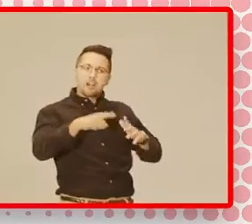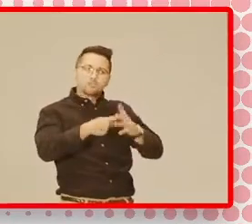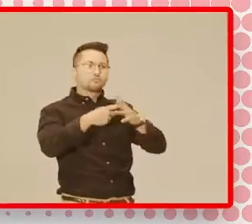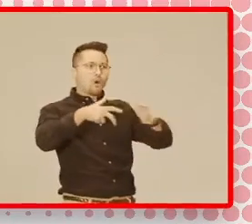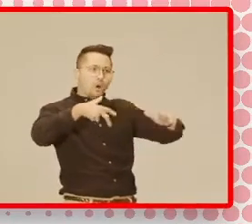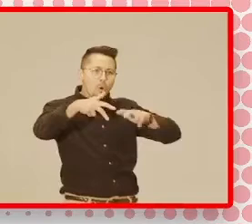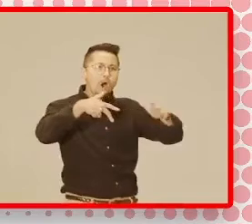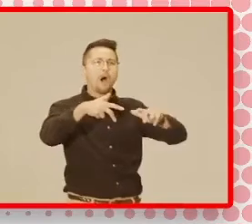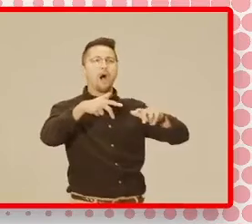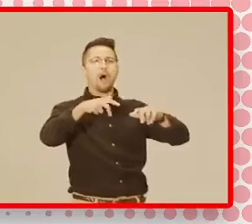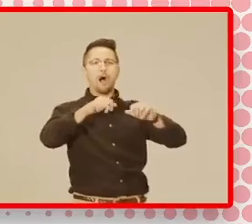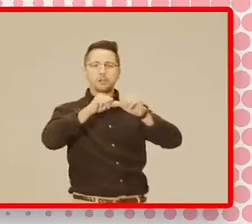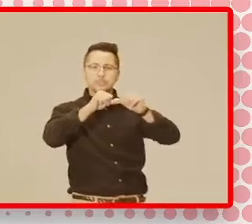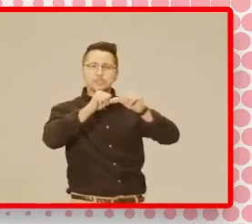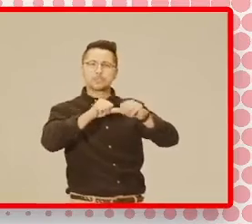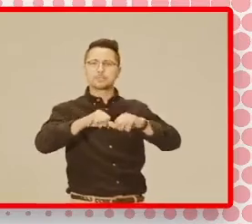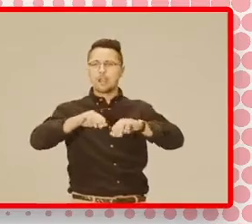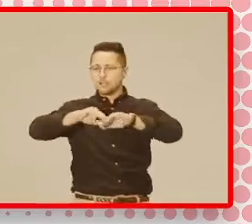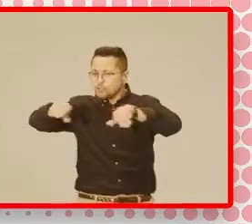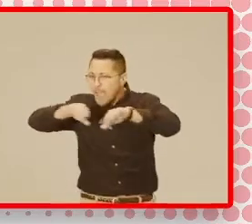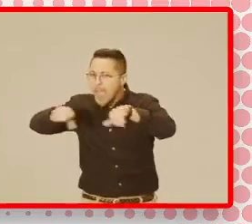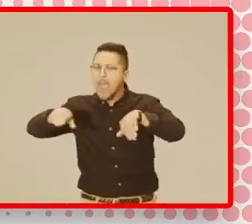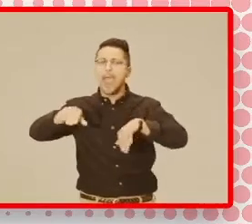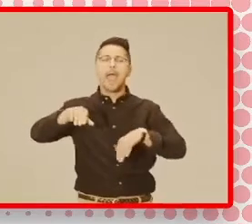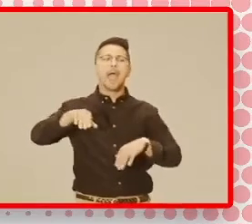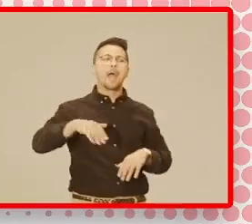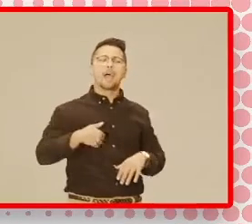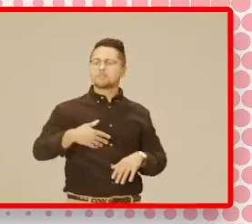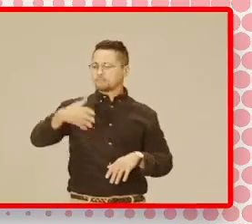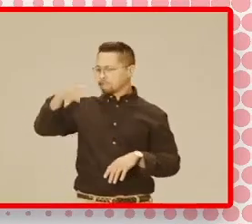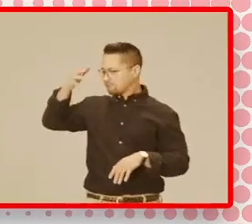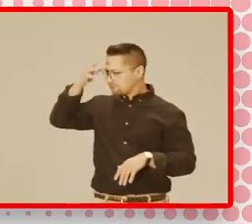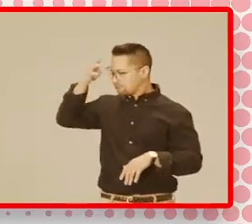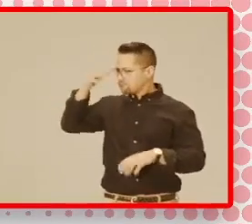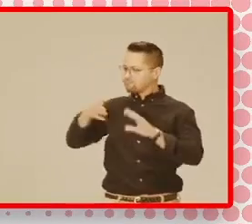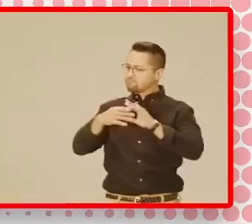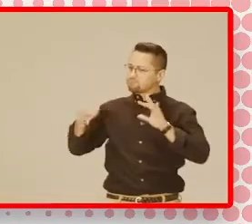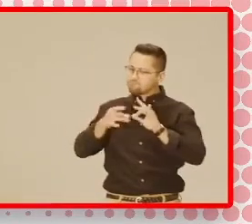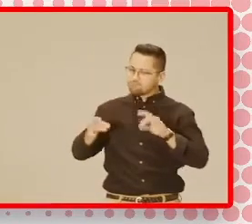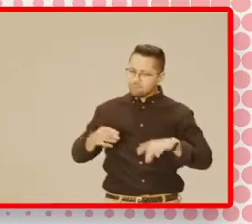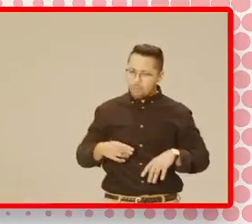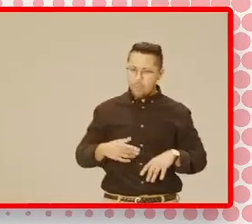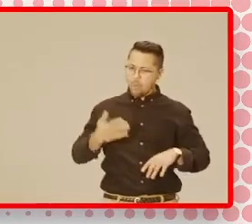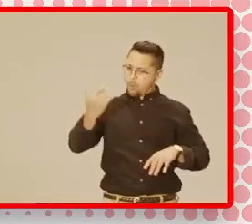My dad said, why not do something extraordinary?